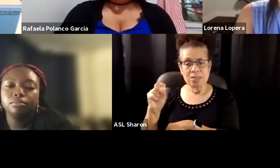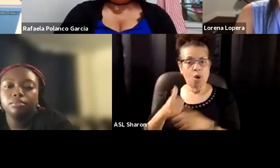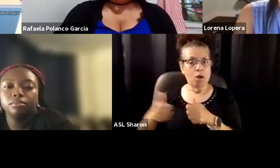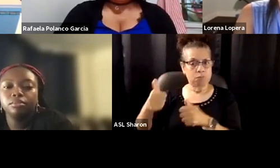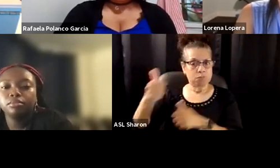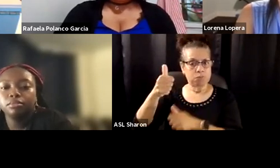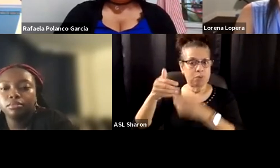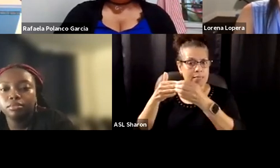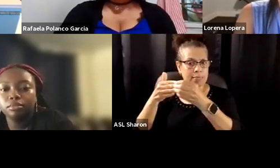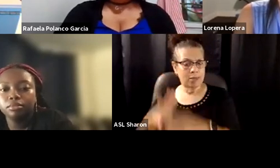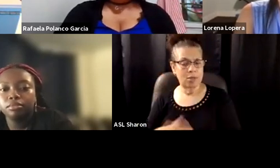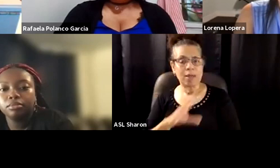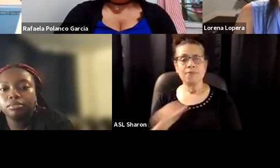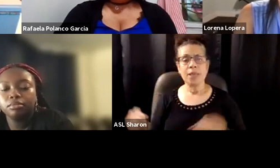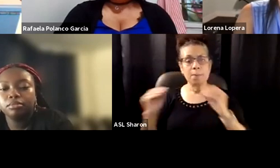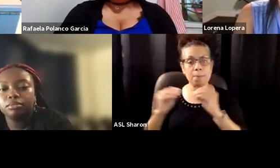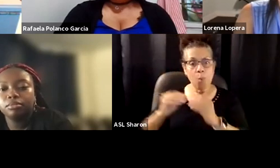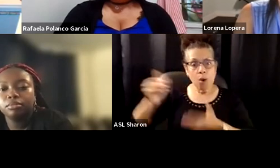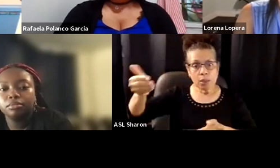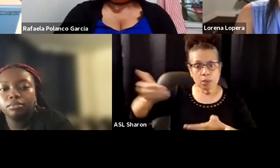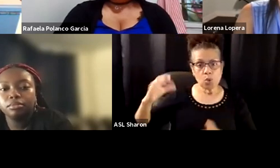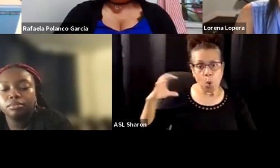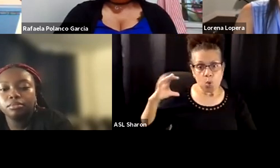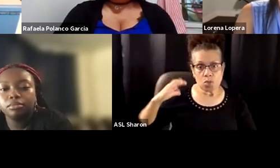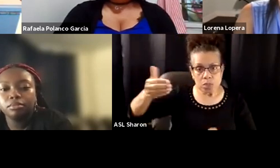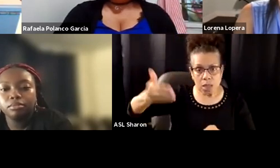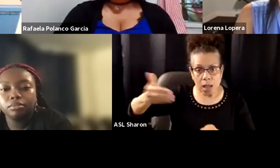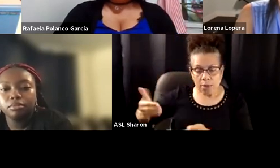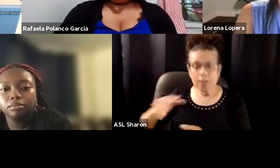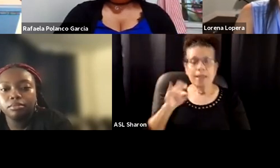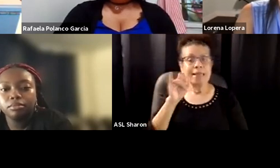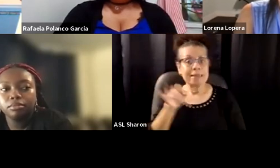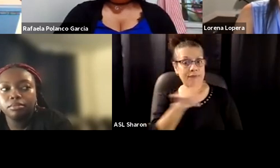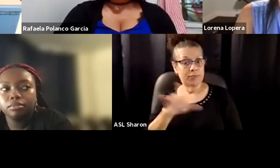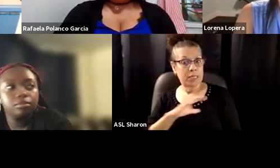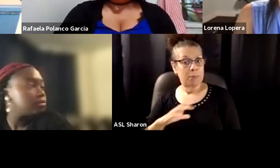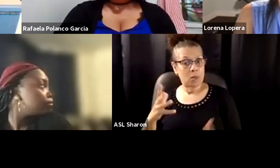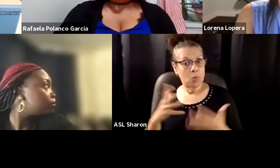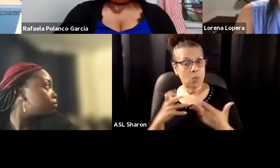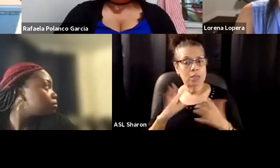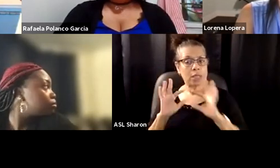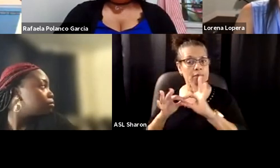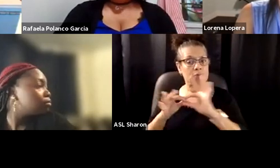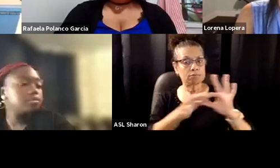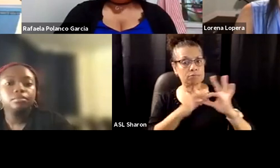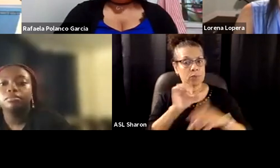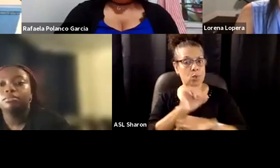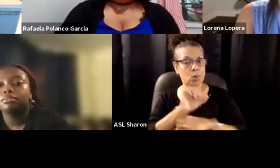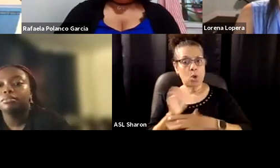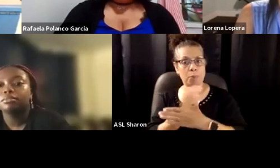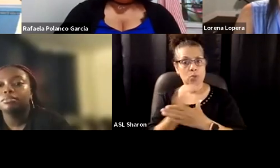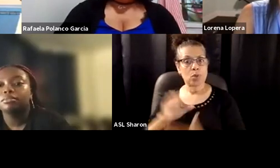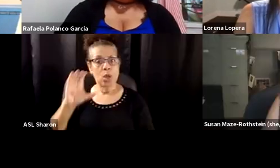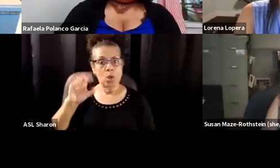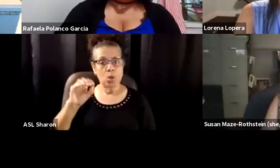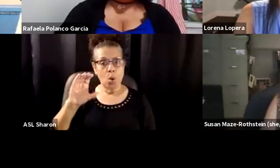more restorative justice coaches and um if the committee desires the collaborative work to continue between kokak